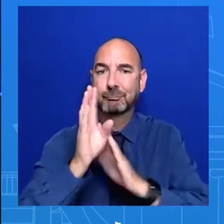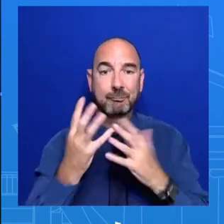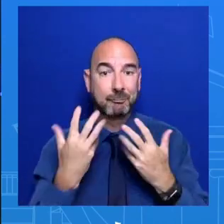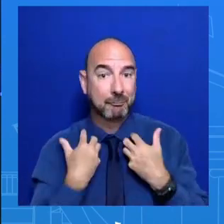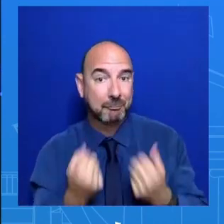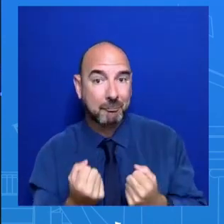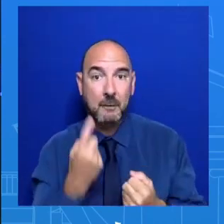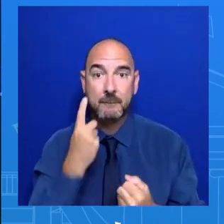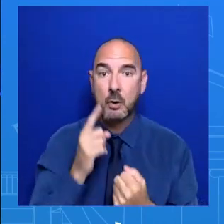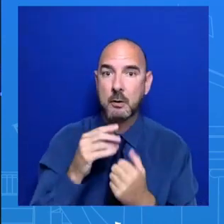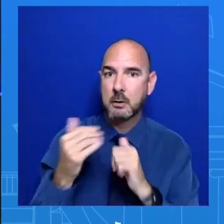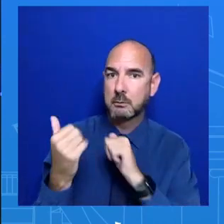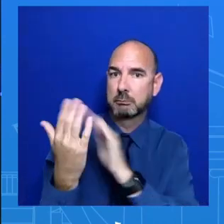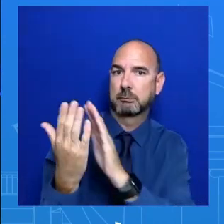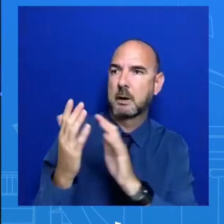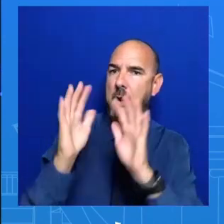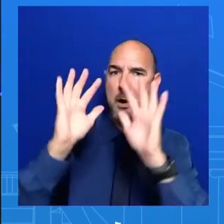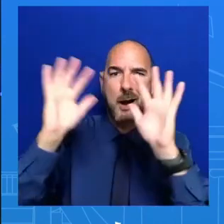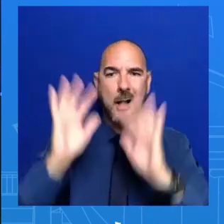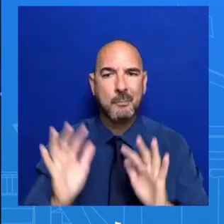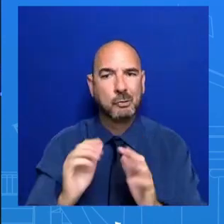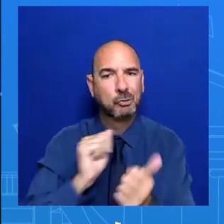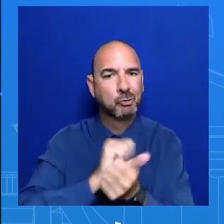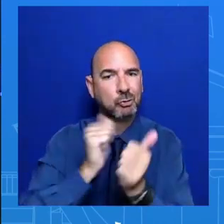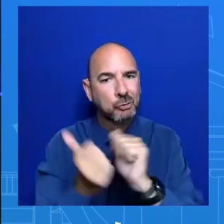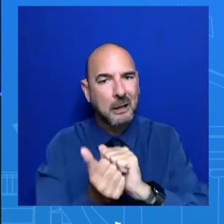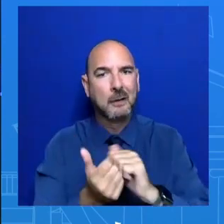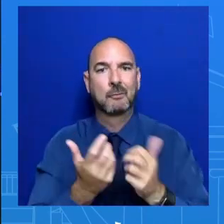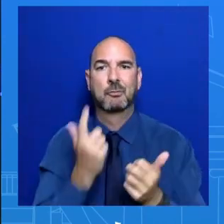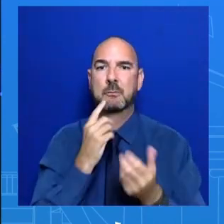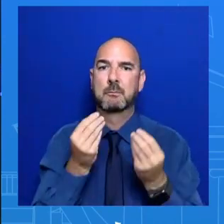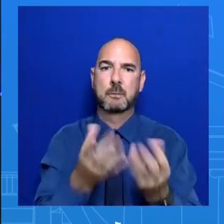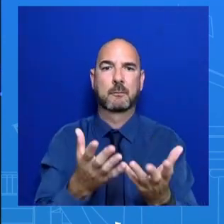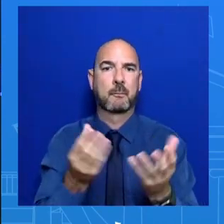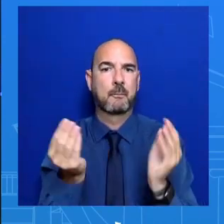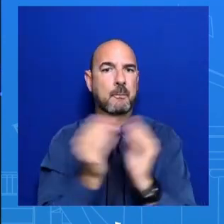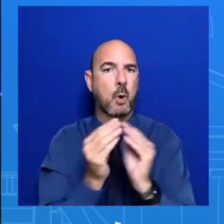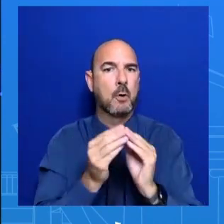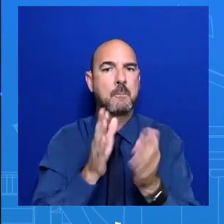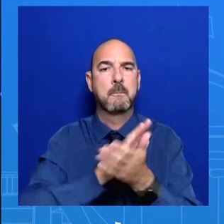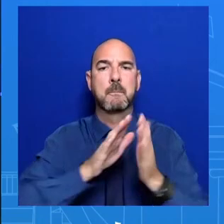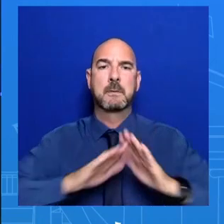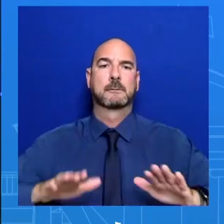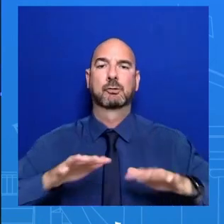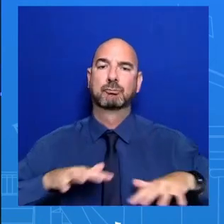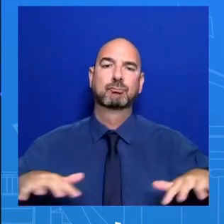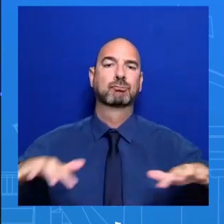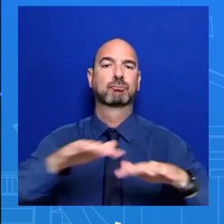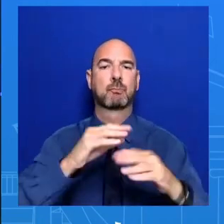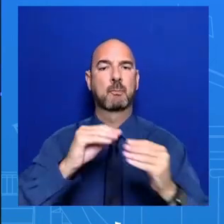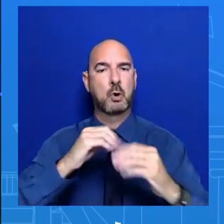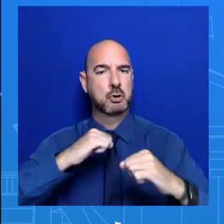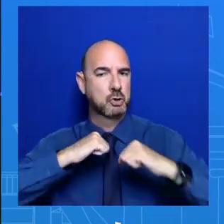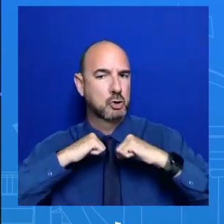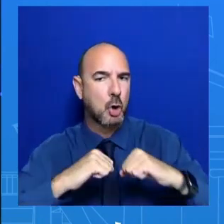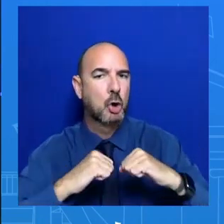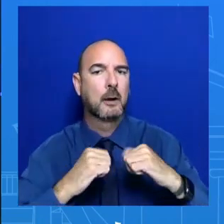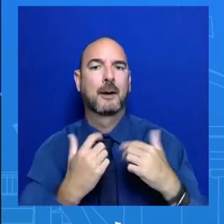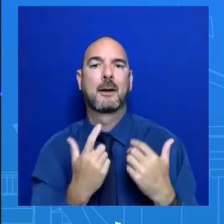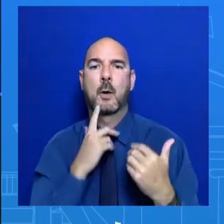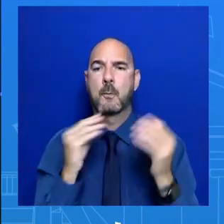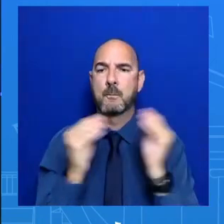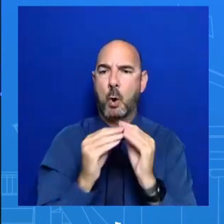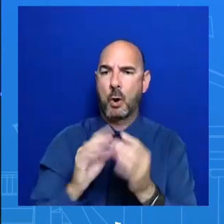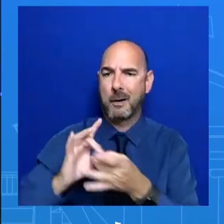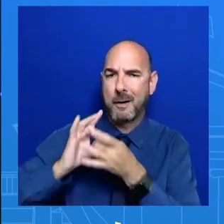on enhancing peace and security, and of course, on enriching the people-to-people ties between the United States and Kenya. Their statements and